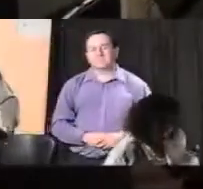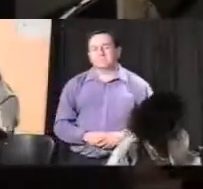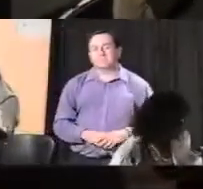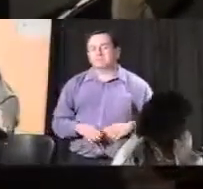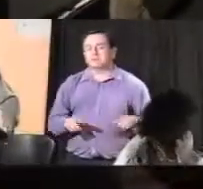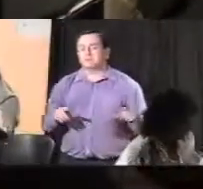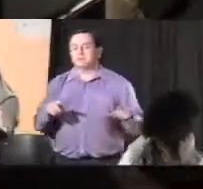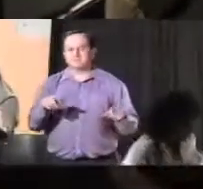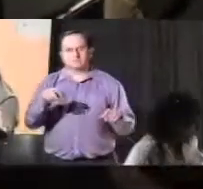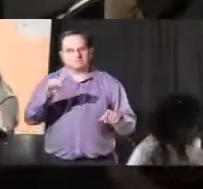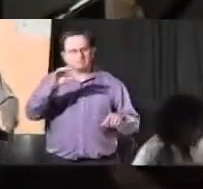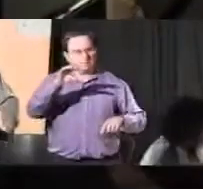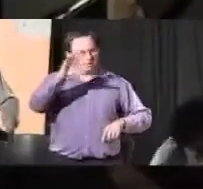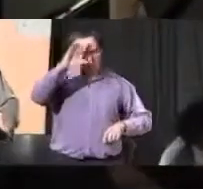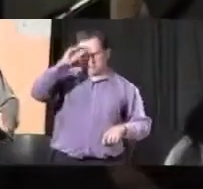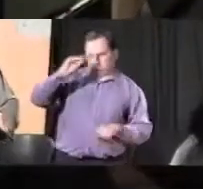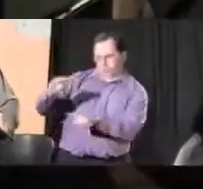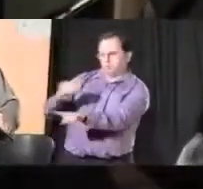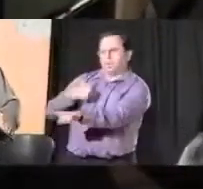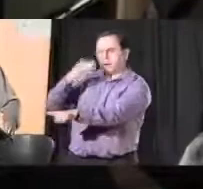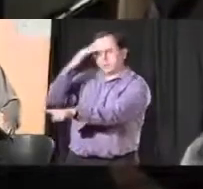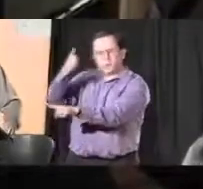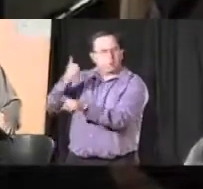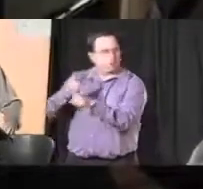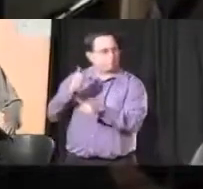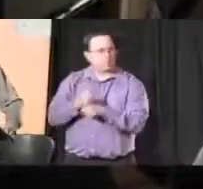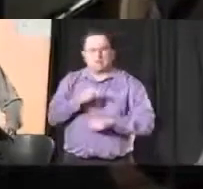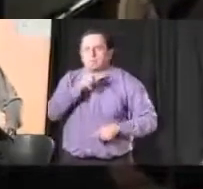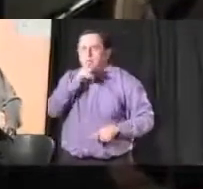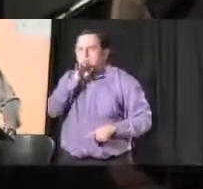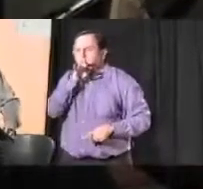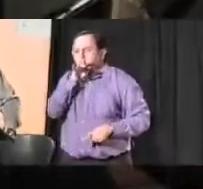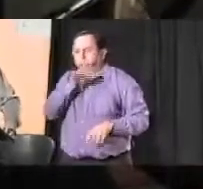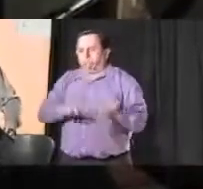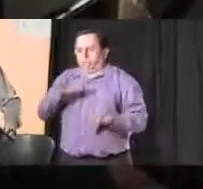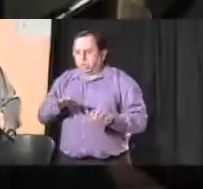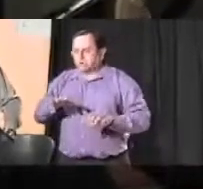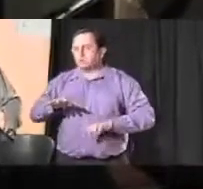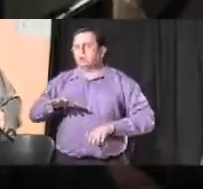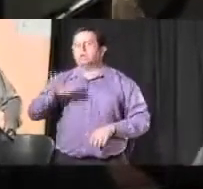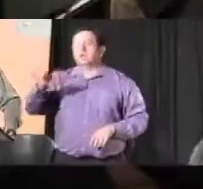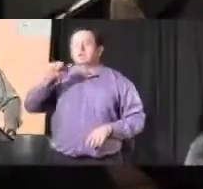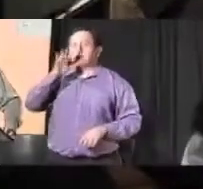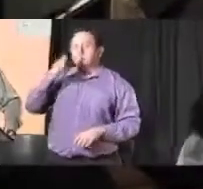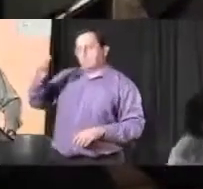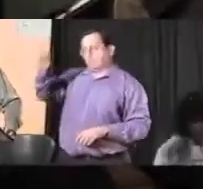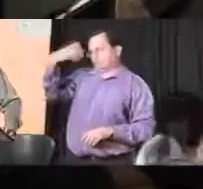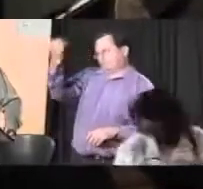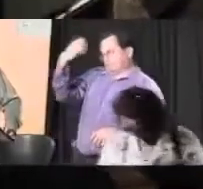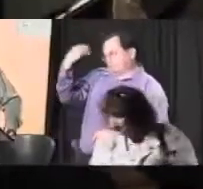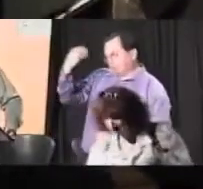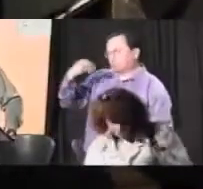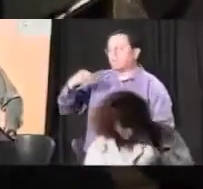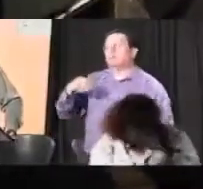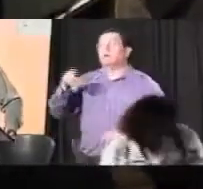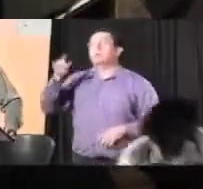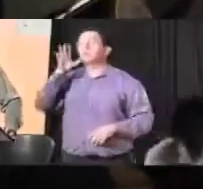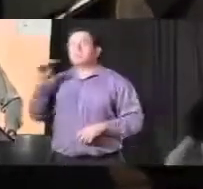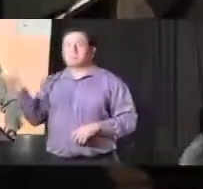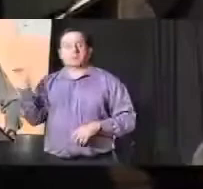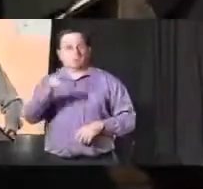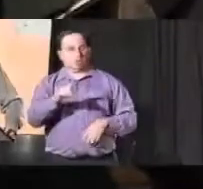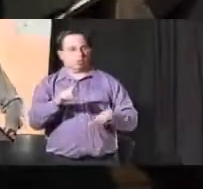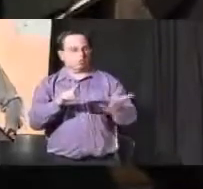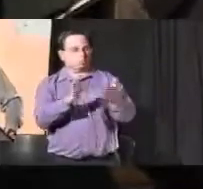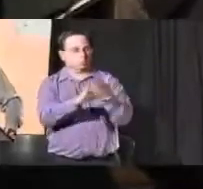There's a boy I know who has a stutter, and his mother shared a story with me not long ago that when she was coming to pick him up from school,